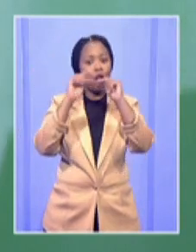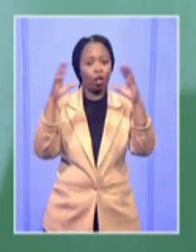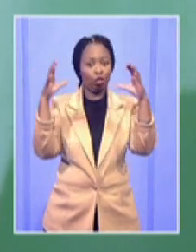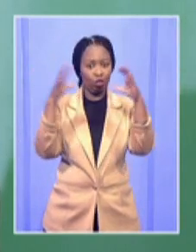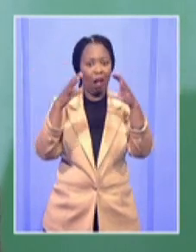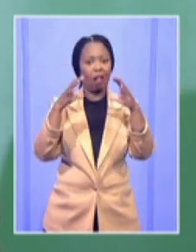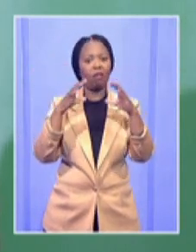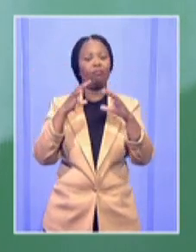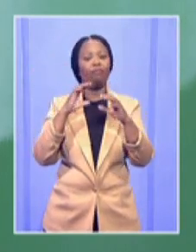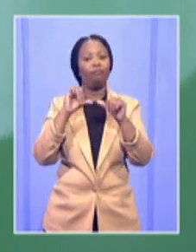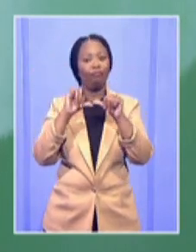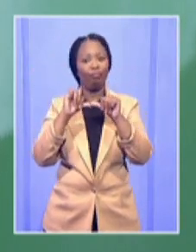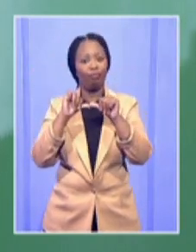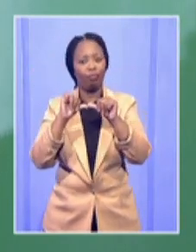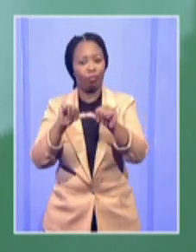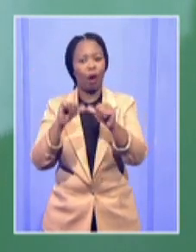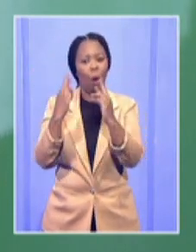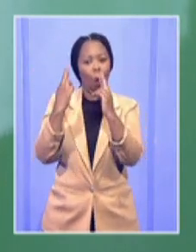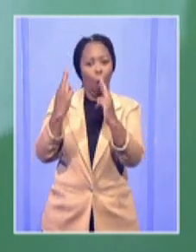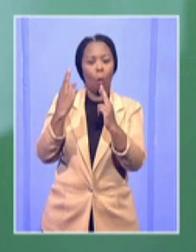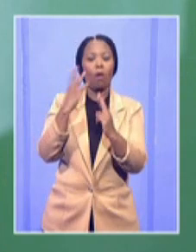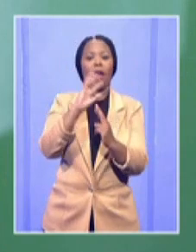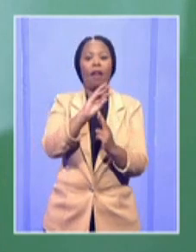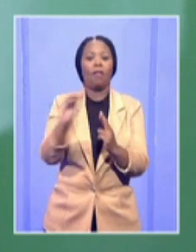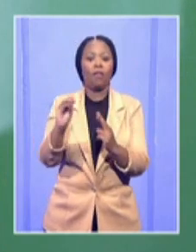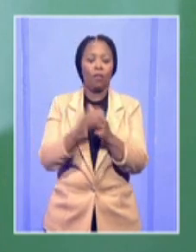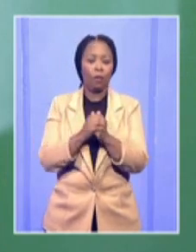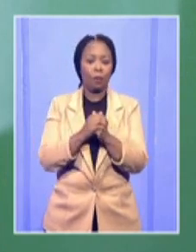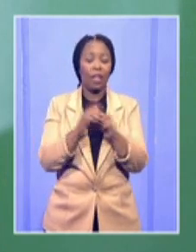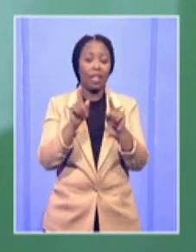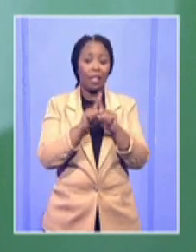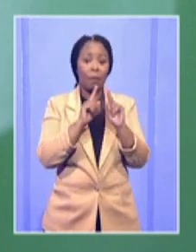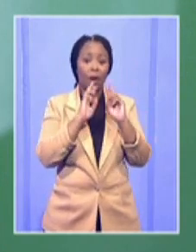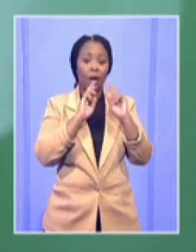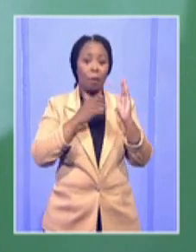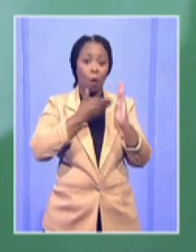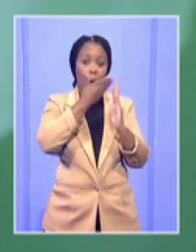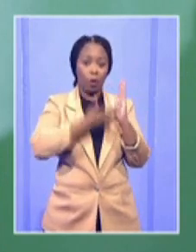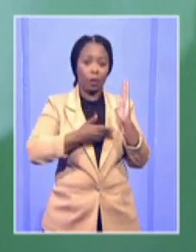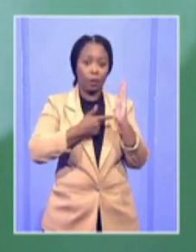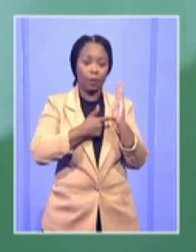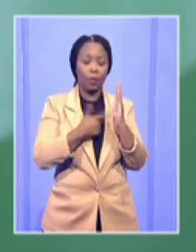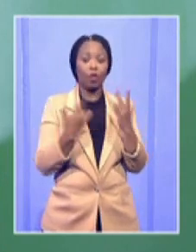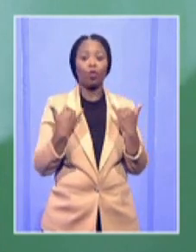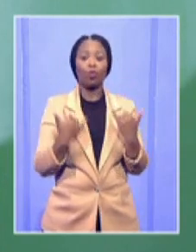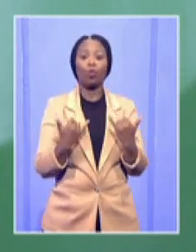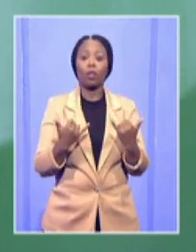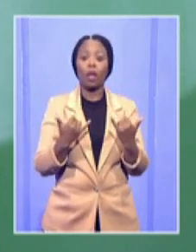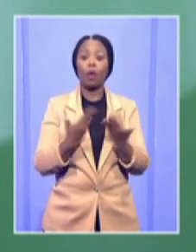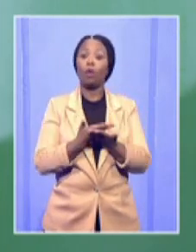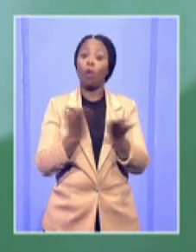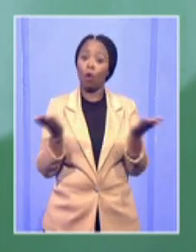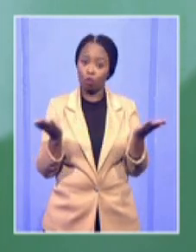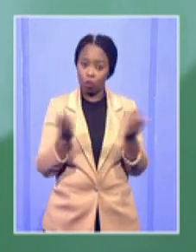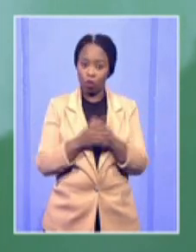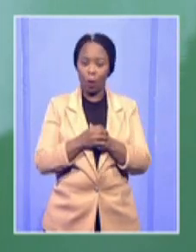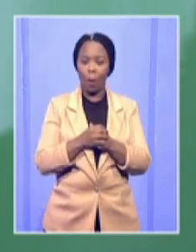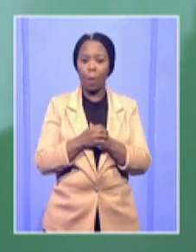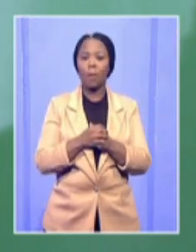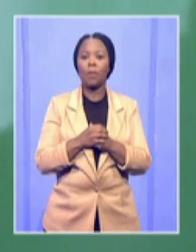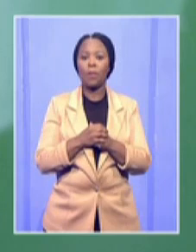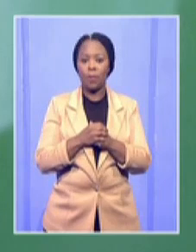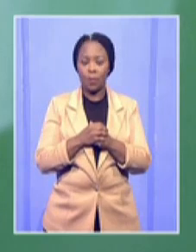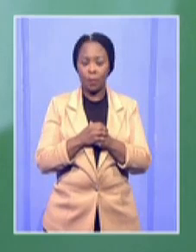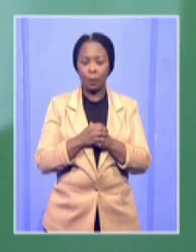In hindsight, as articulated in the report, we're launching today the constellation